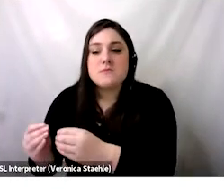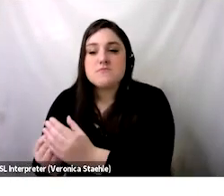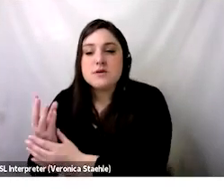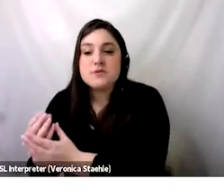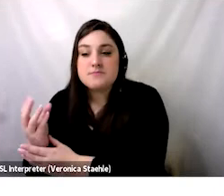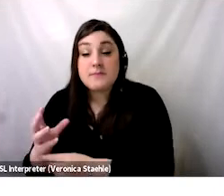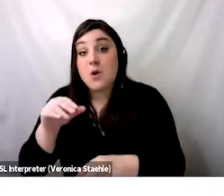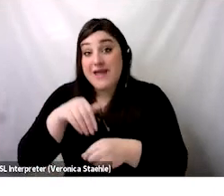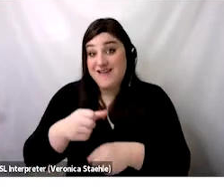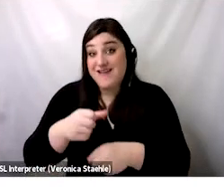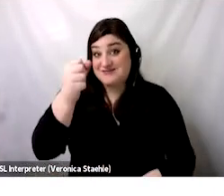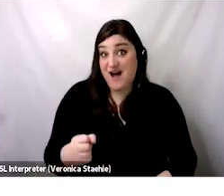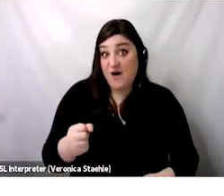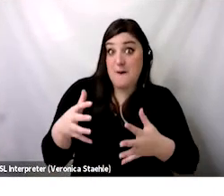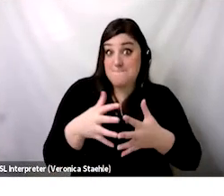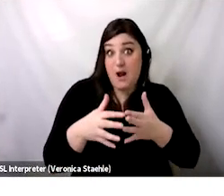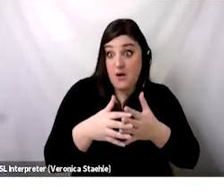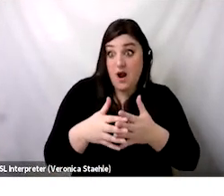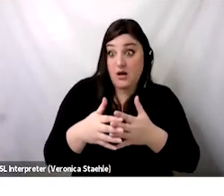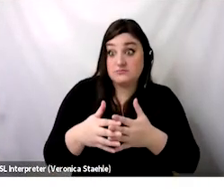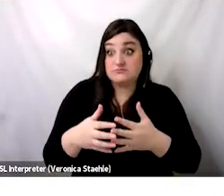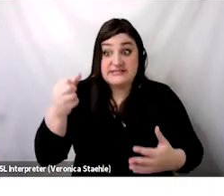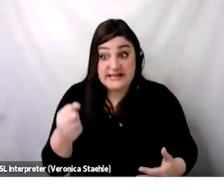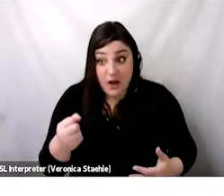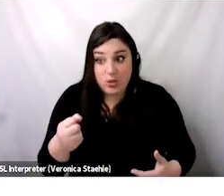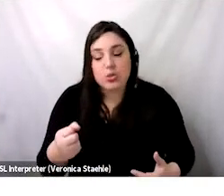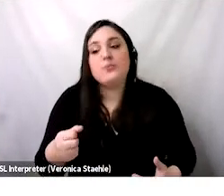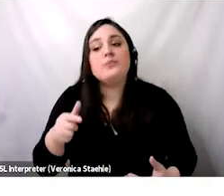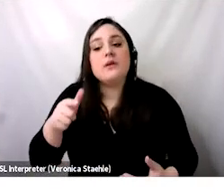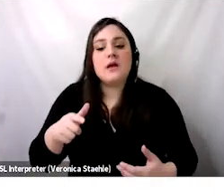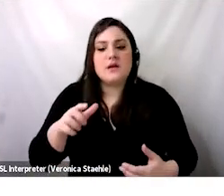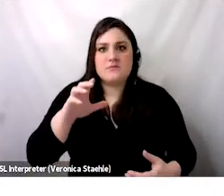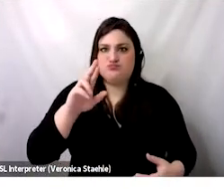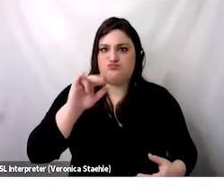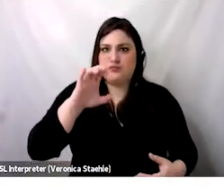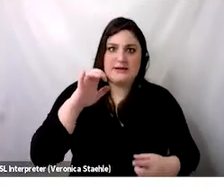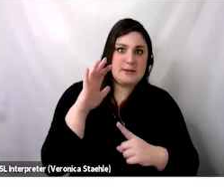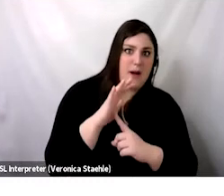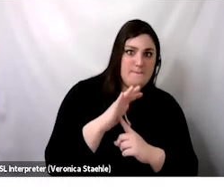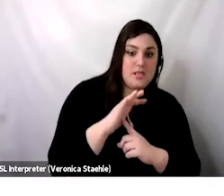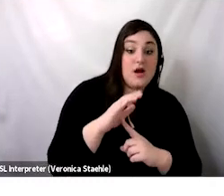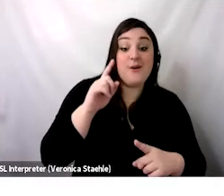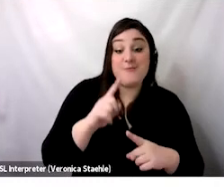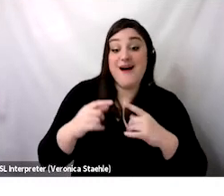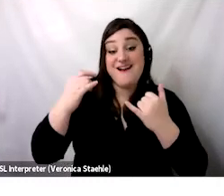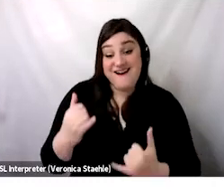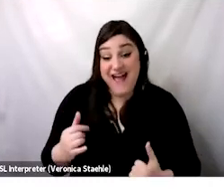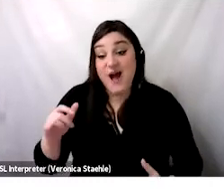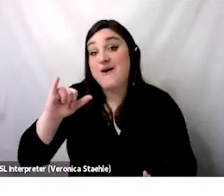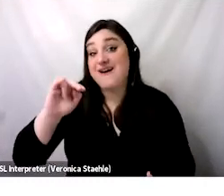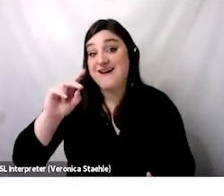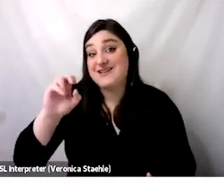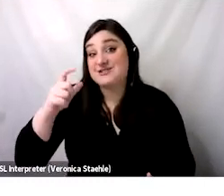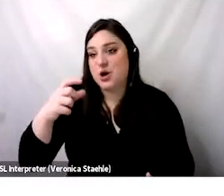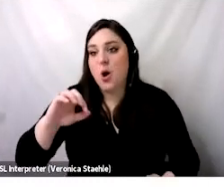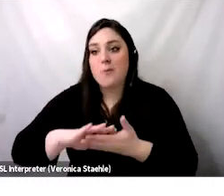South-dominant cash crop, indigo became its third venture. The dye from